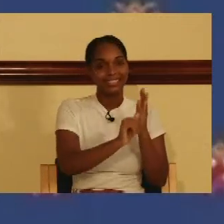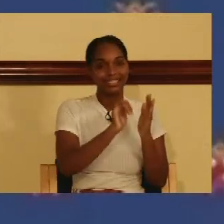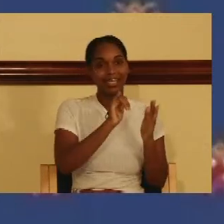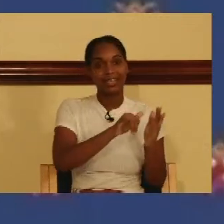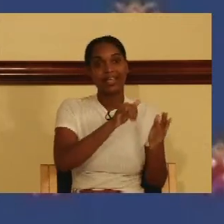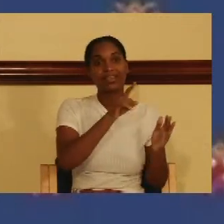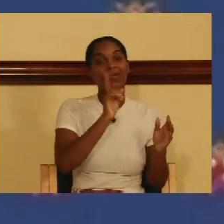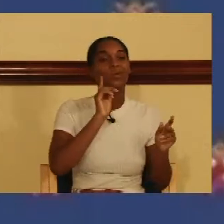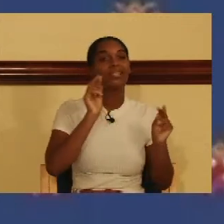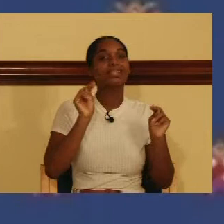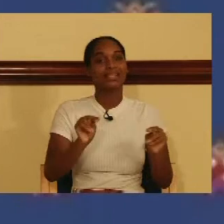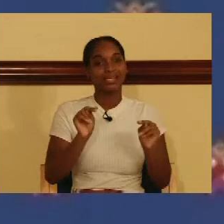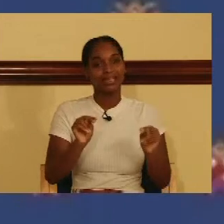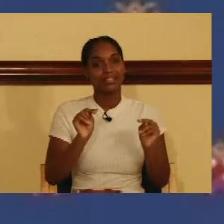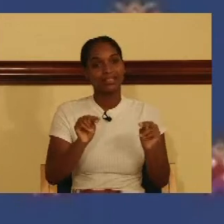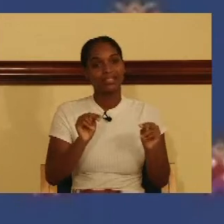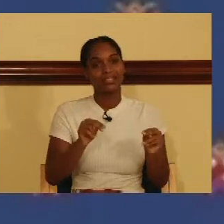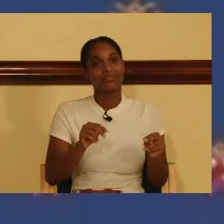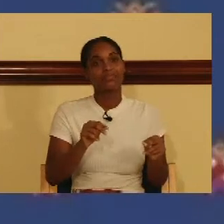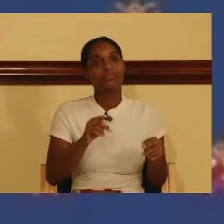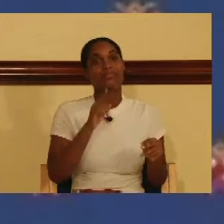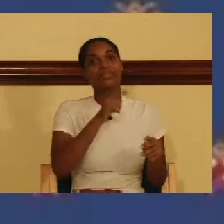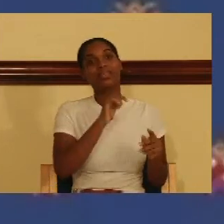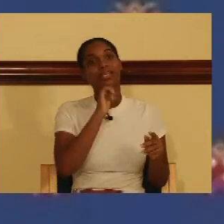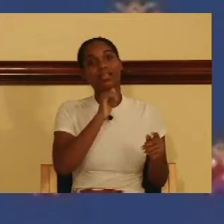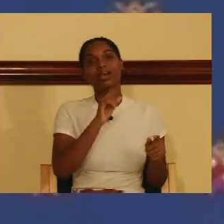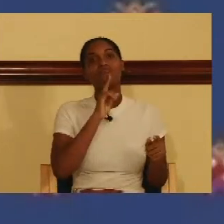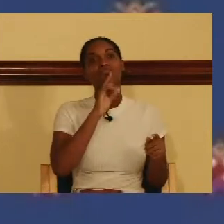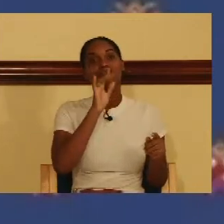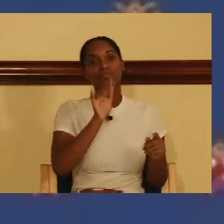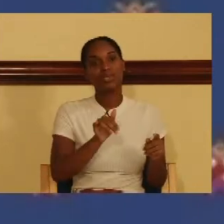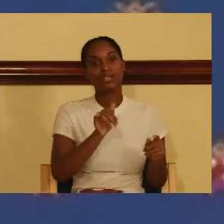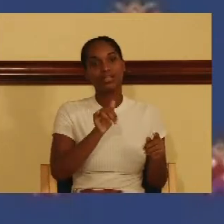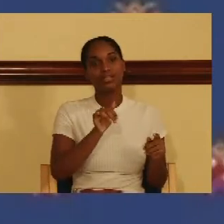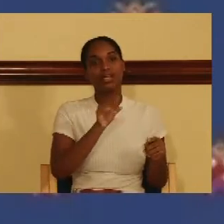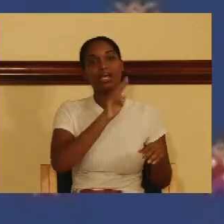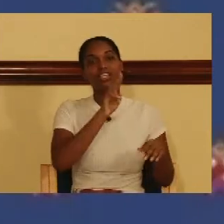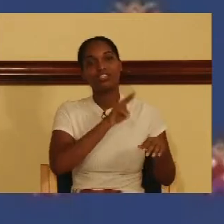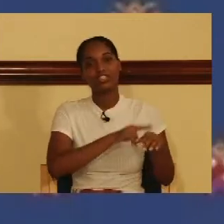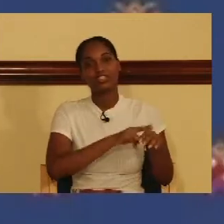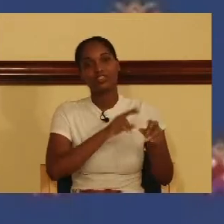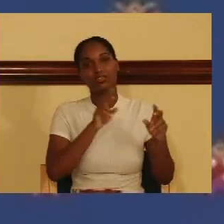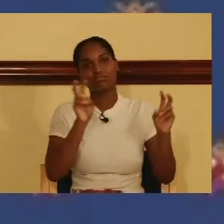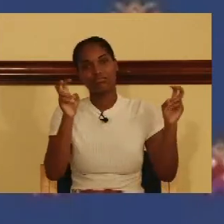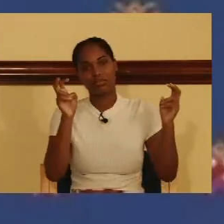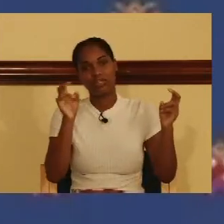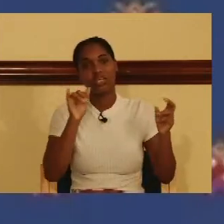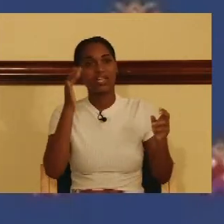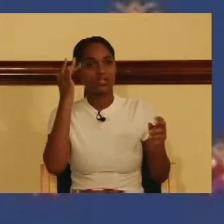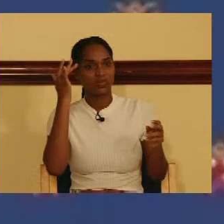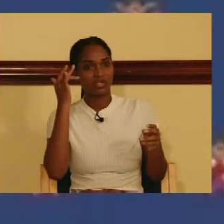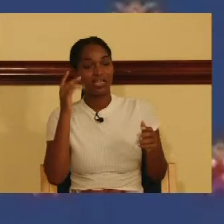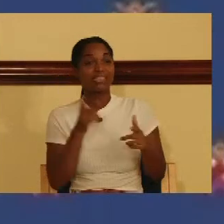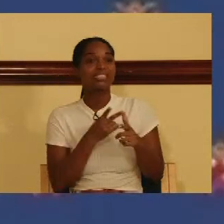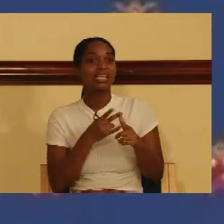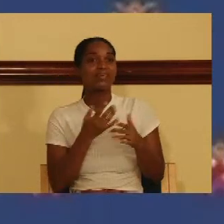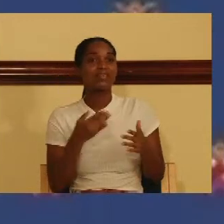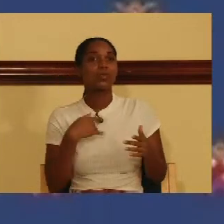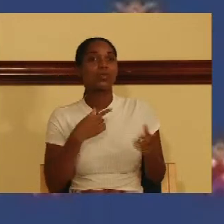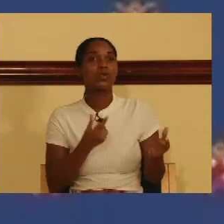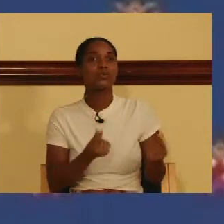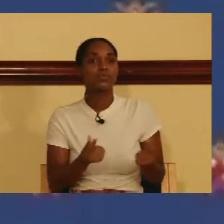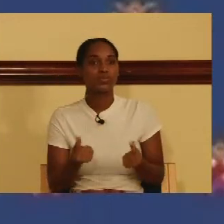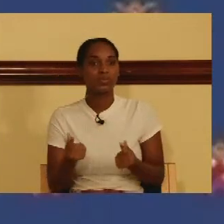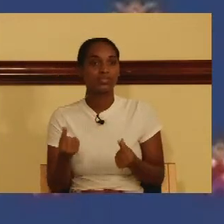will need. And these are not necessarily addressed in the national standards curriculum. So that's one way. The second thing that we are doing, and